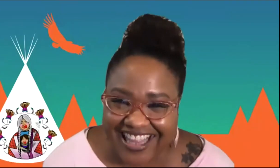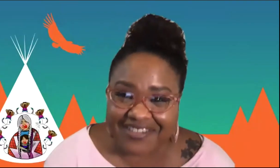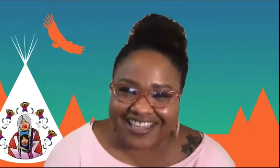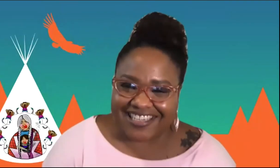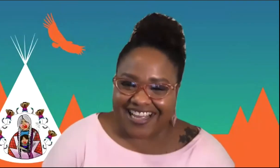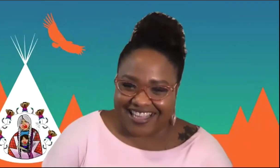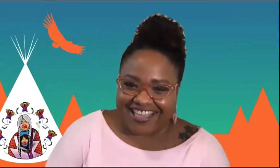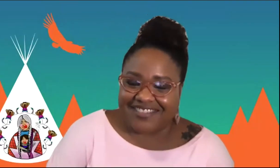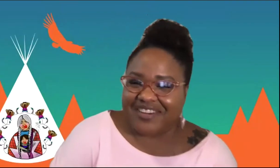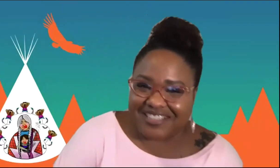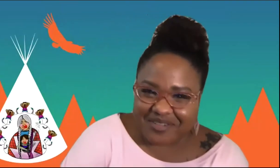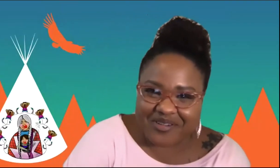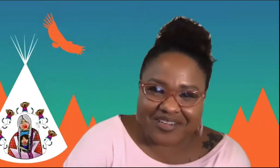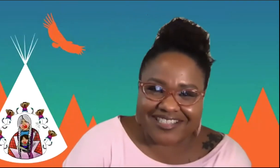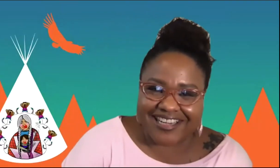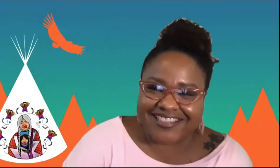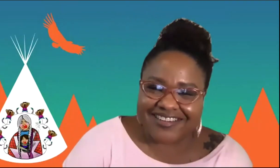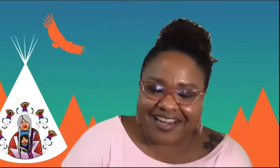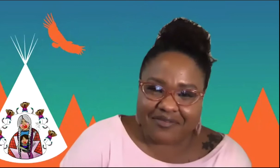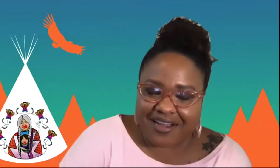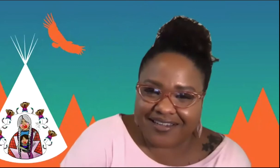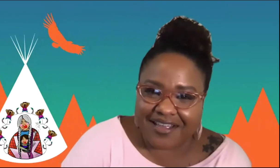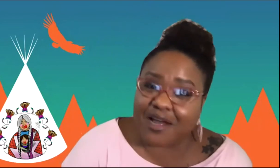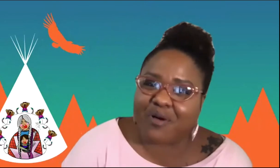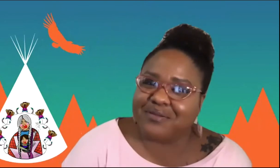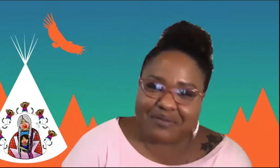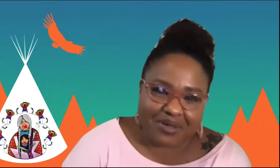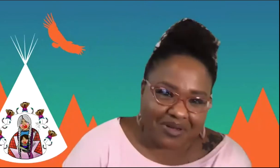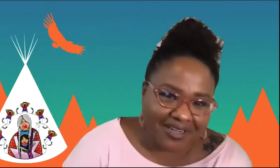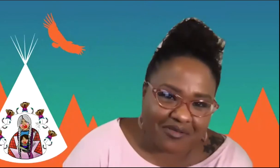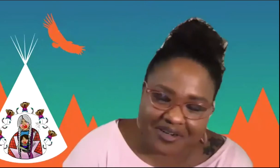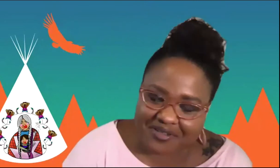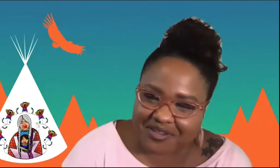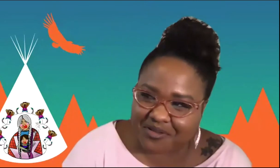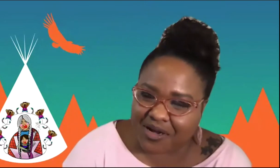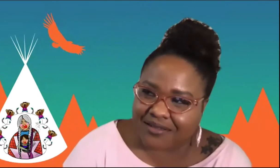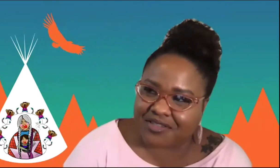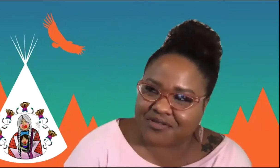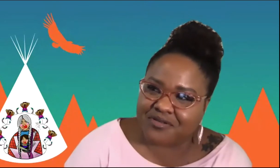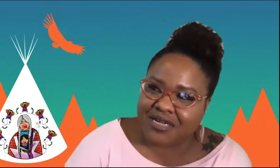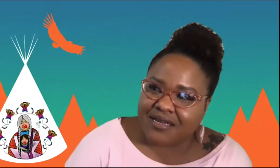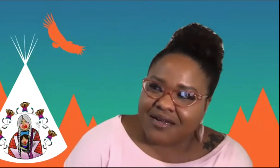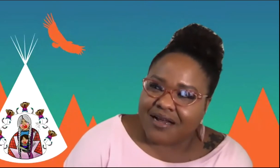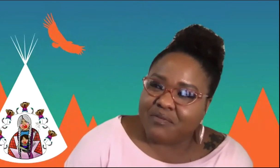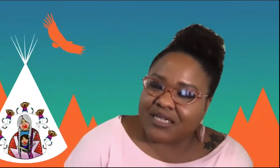No. That was actually, that's a very difficult question to answer. And I'll probably be mulling over it for a little while too.